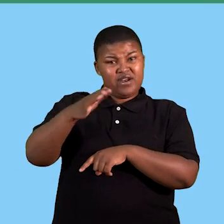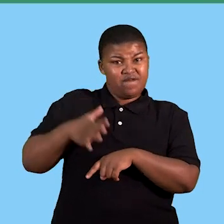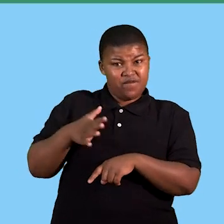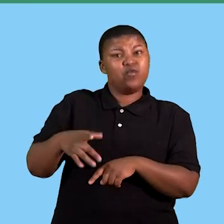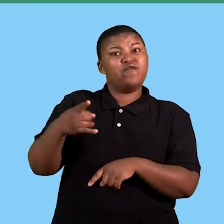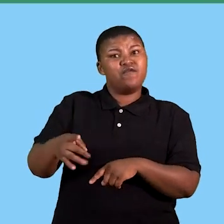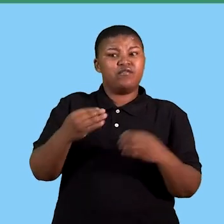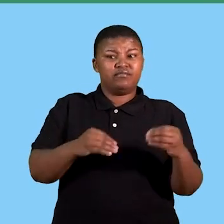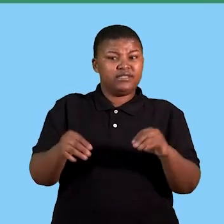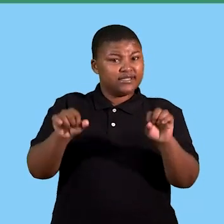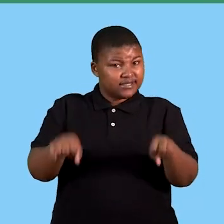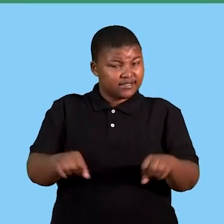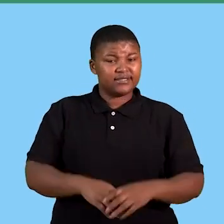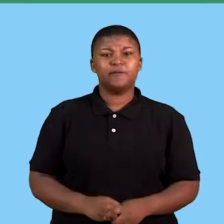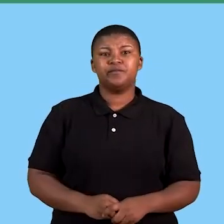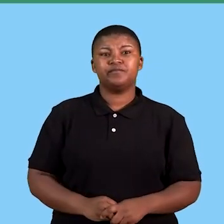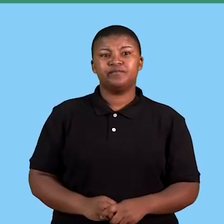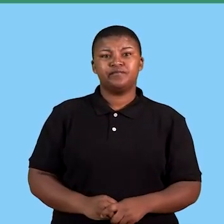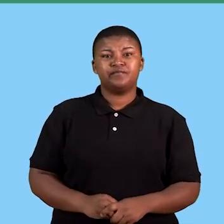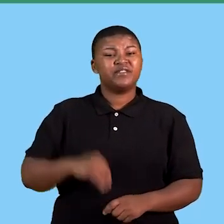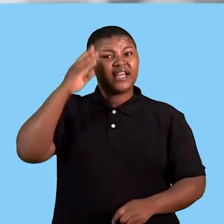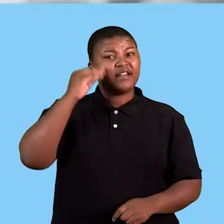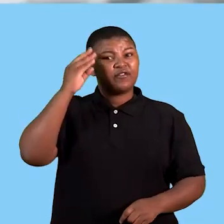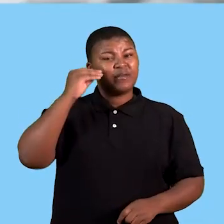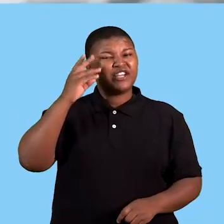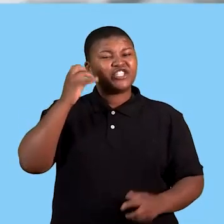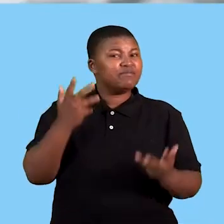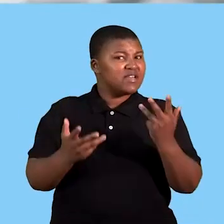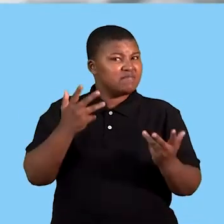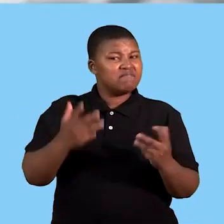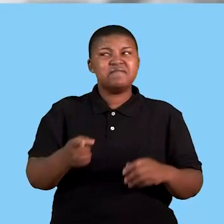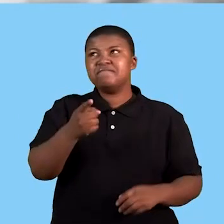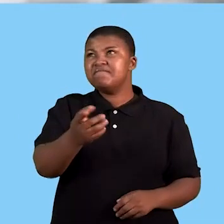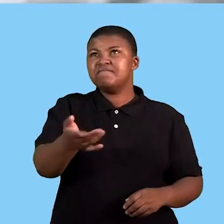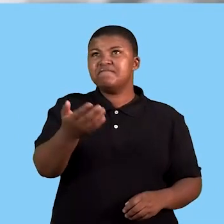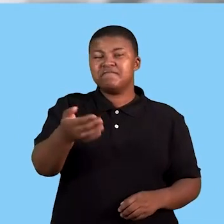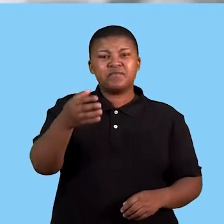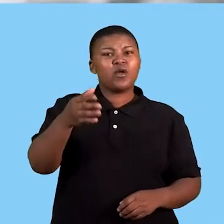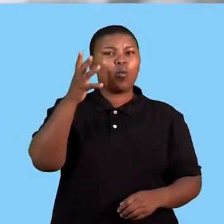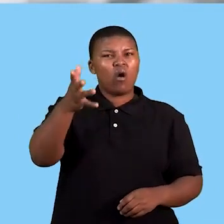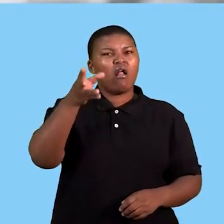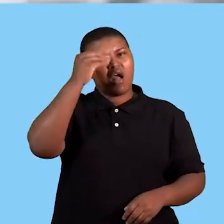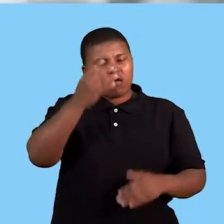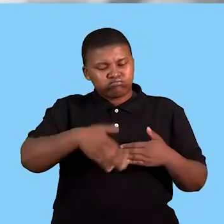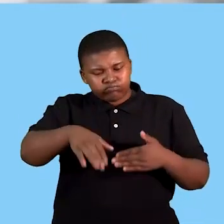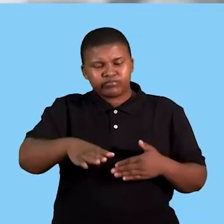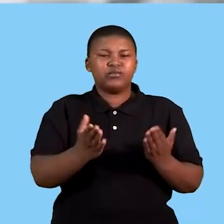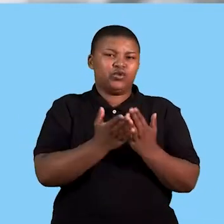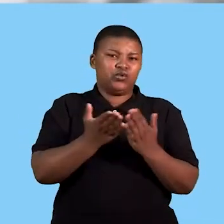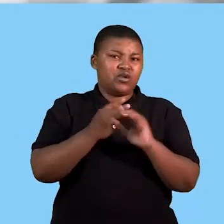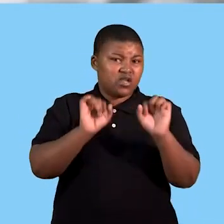business. Okay, so this is information you probably learned in your career or in your